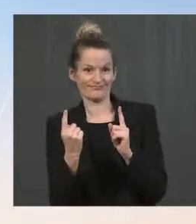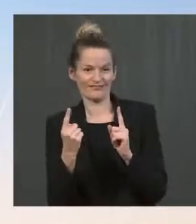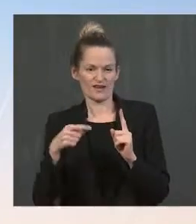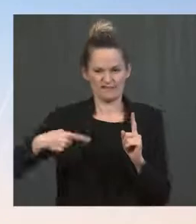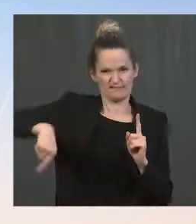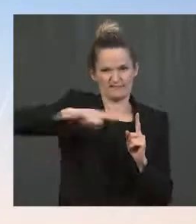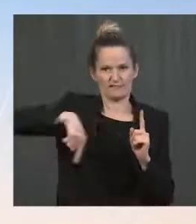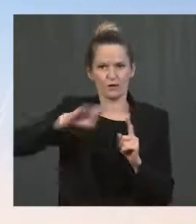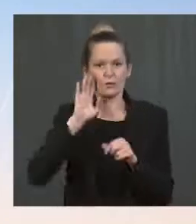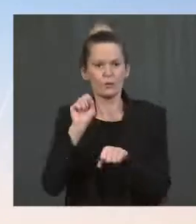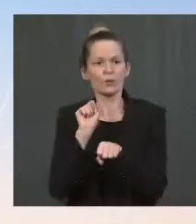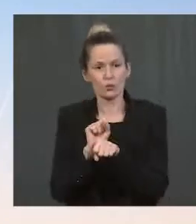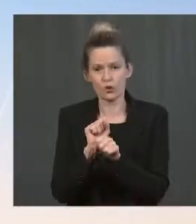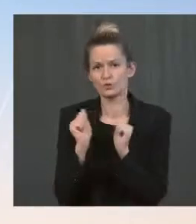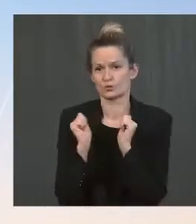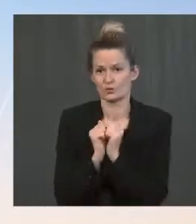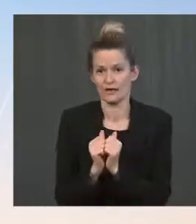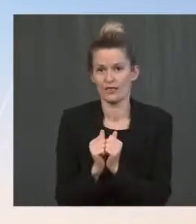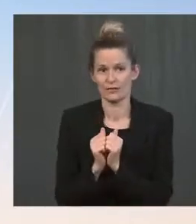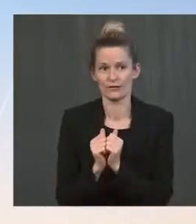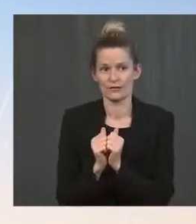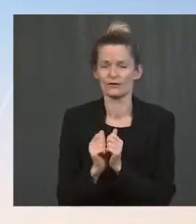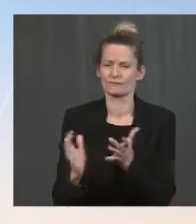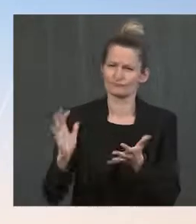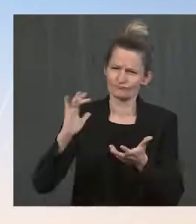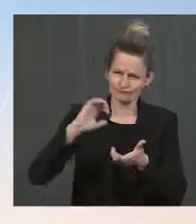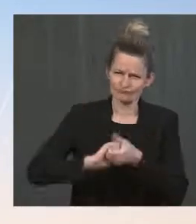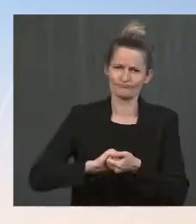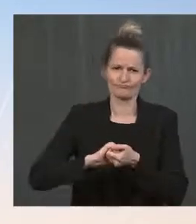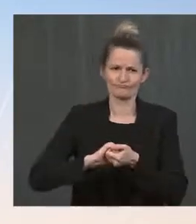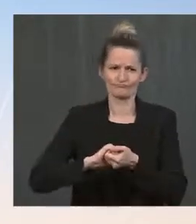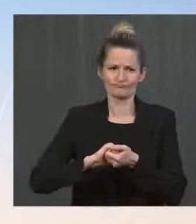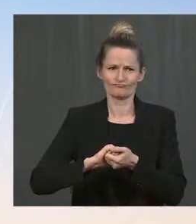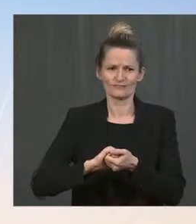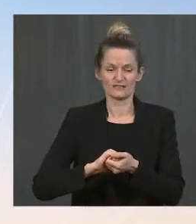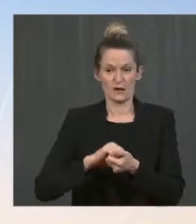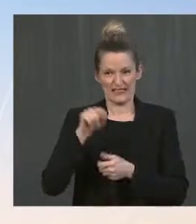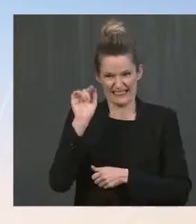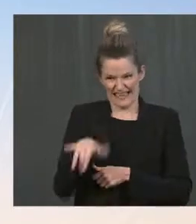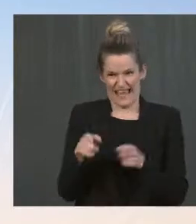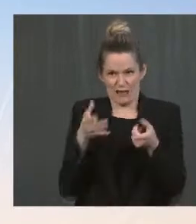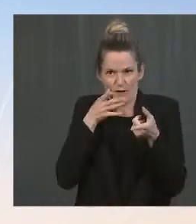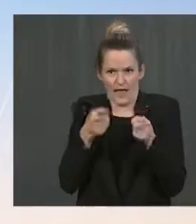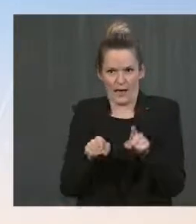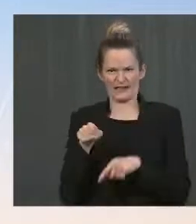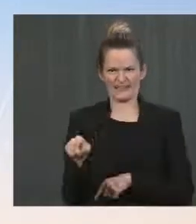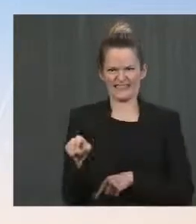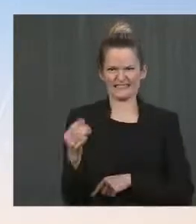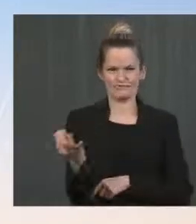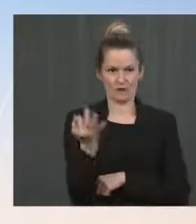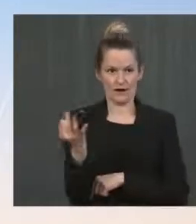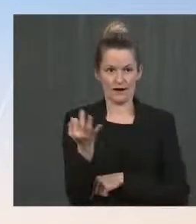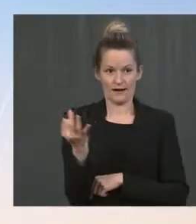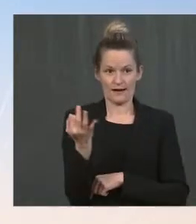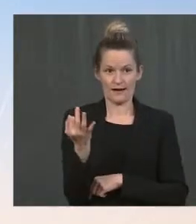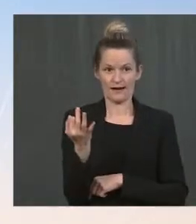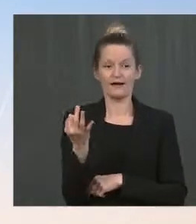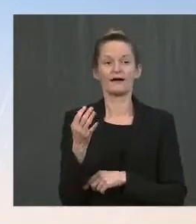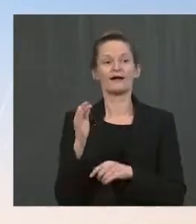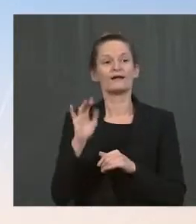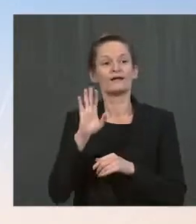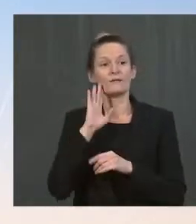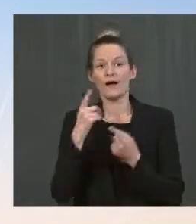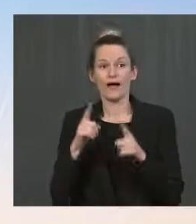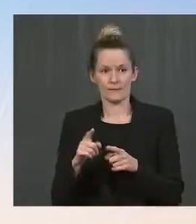of that executive order. So on Friday, we will be convening with Attorney General Garland